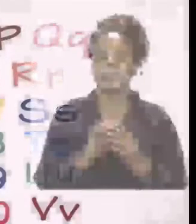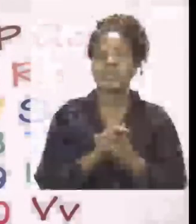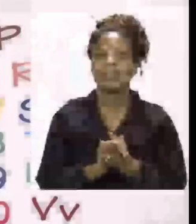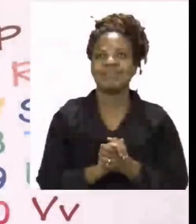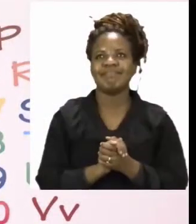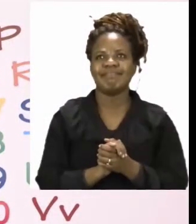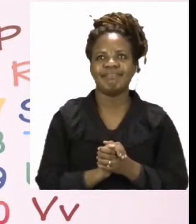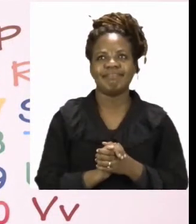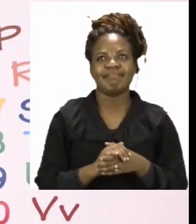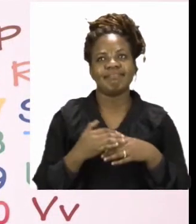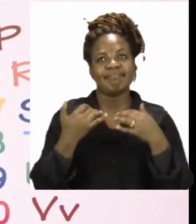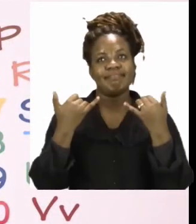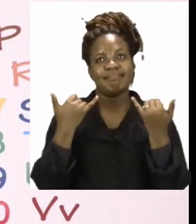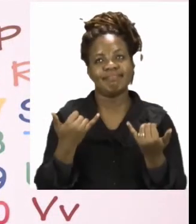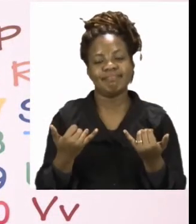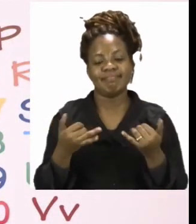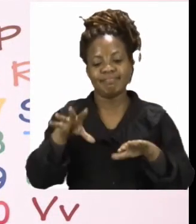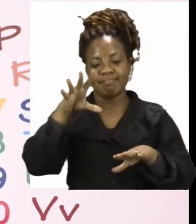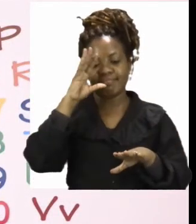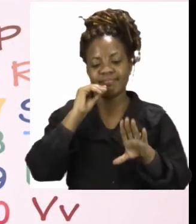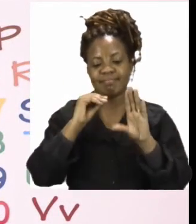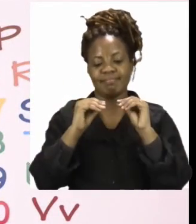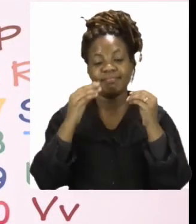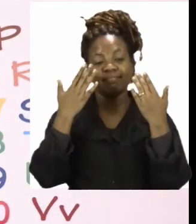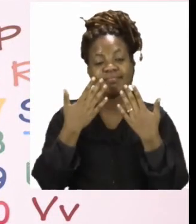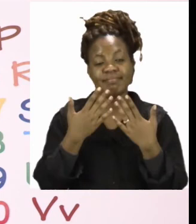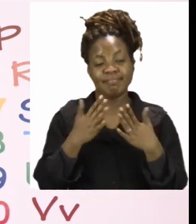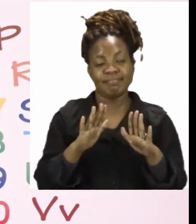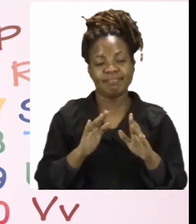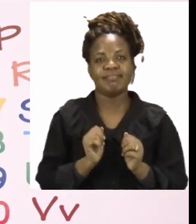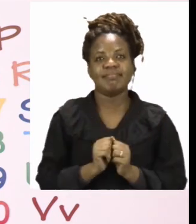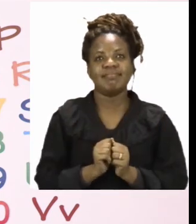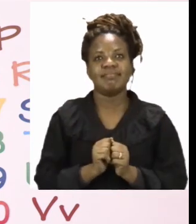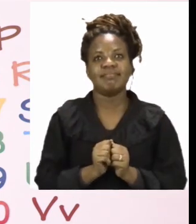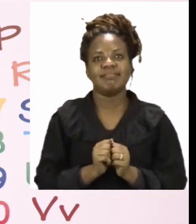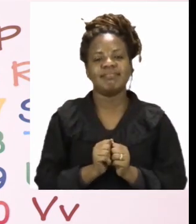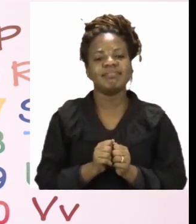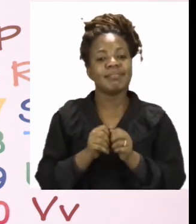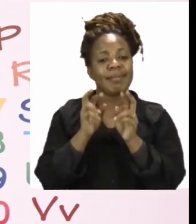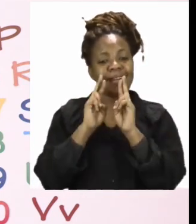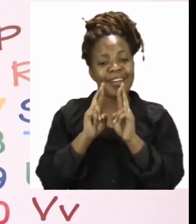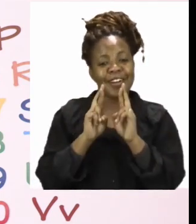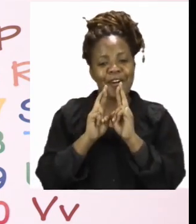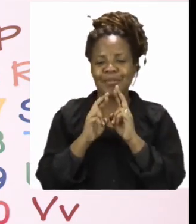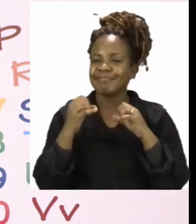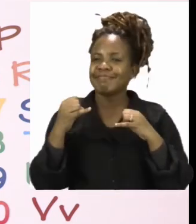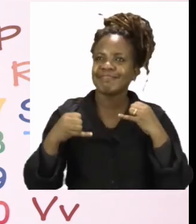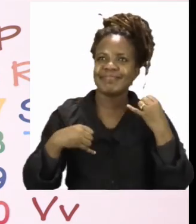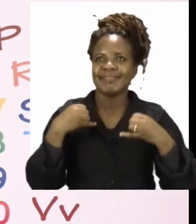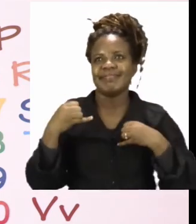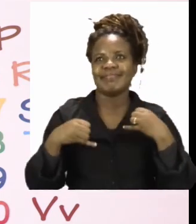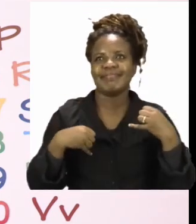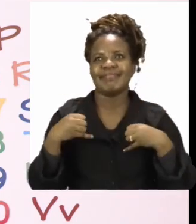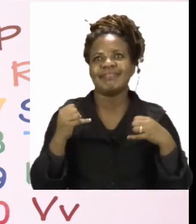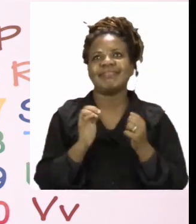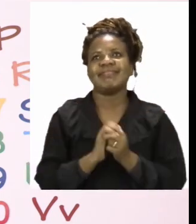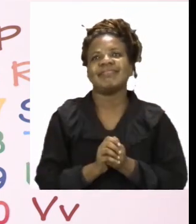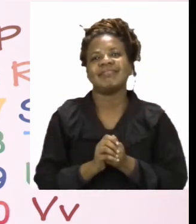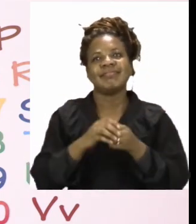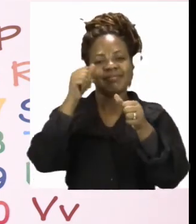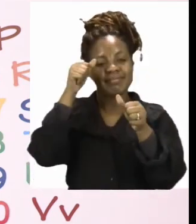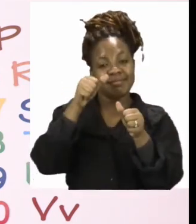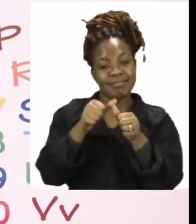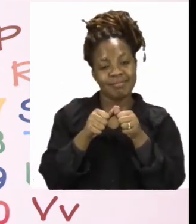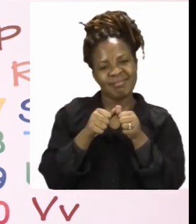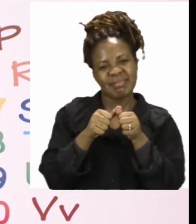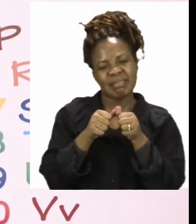We have now come to the end of our lesson, boys and girls, and I hope you had so much fun. Remember, if there's something